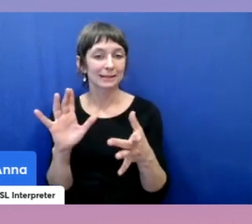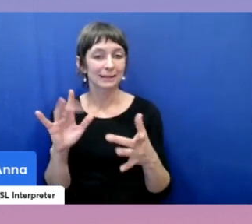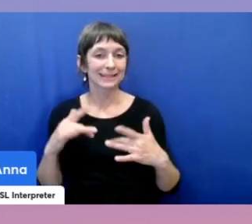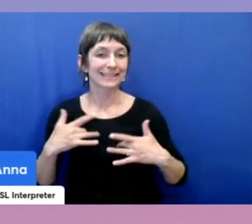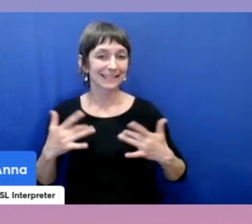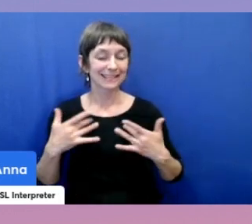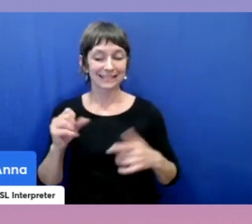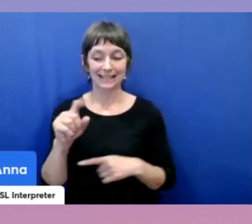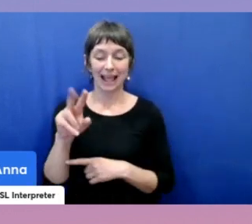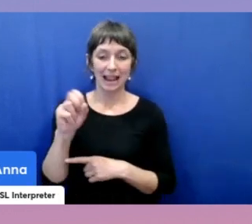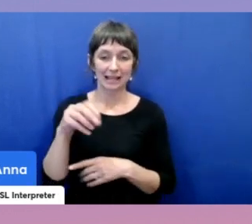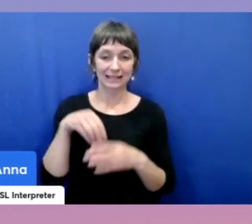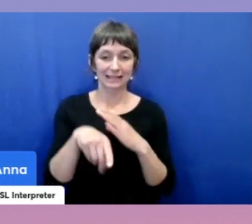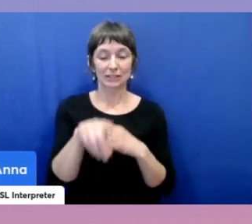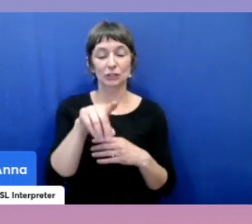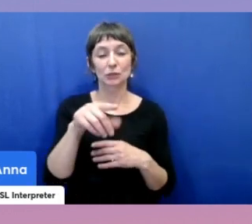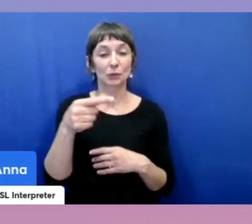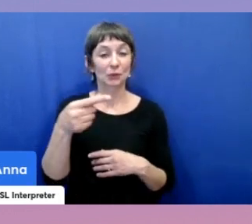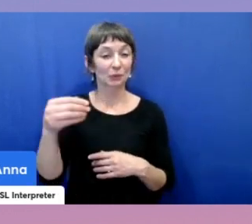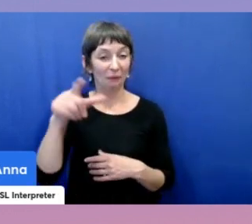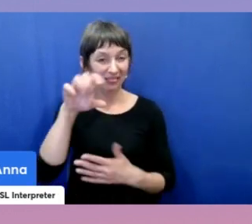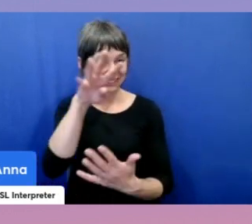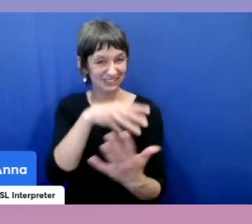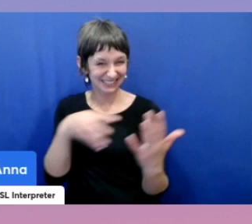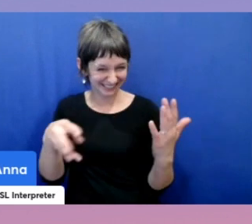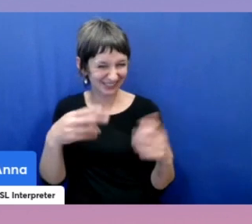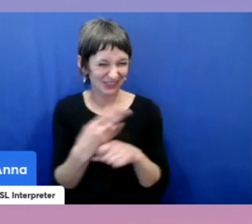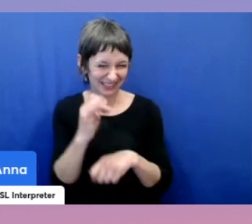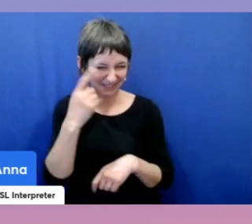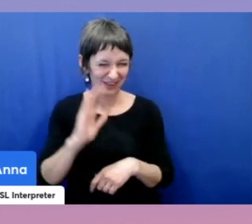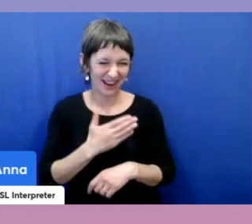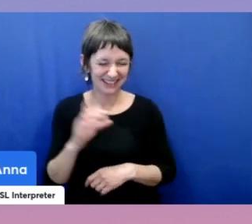Yeah, right. We're using Google Sheet for our database,